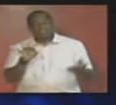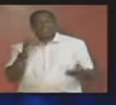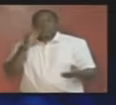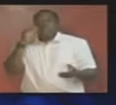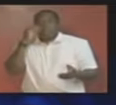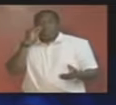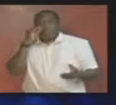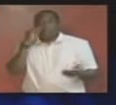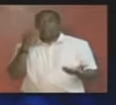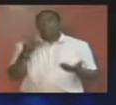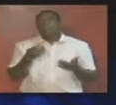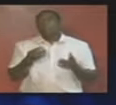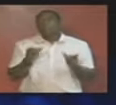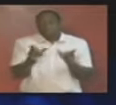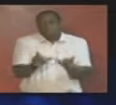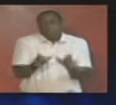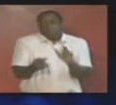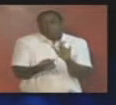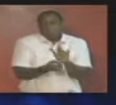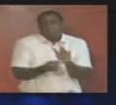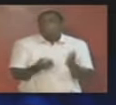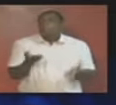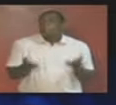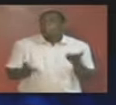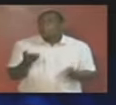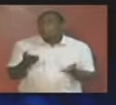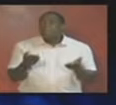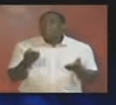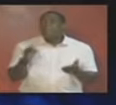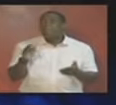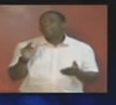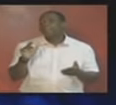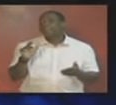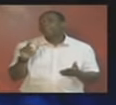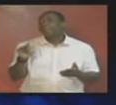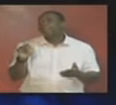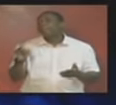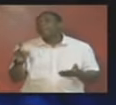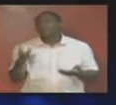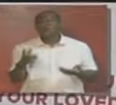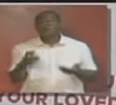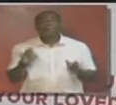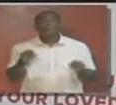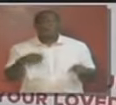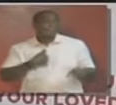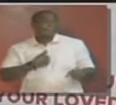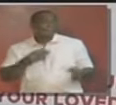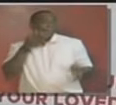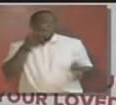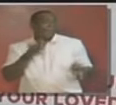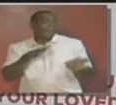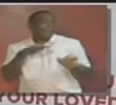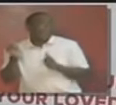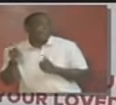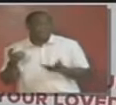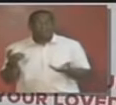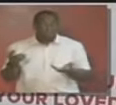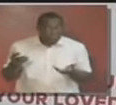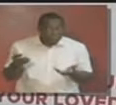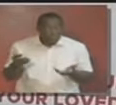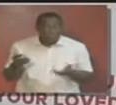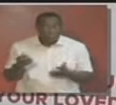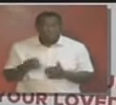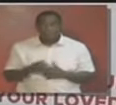may not properly follow the COVID-19 protocols. Thank you. Thank you, Mr. Bihari, for